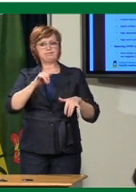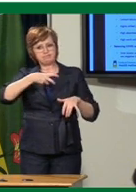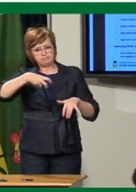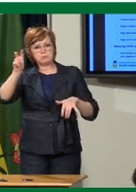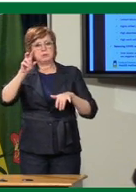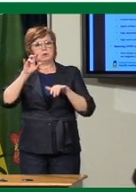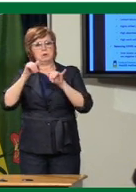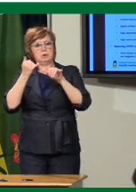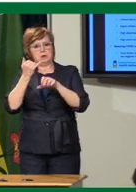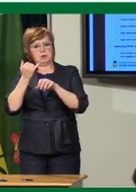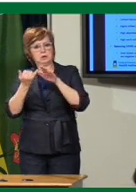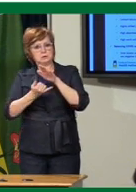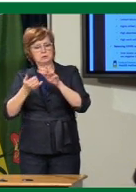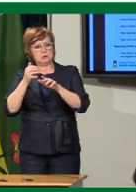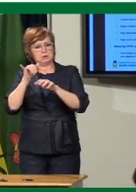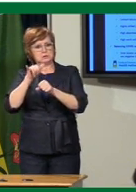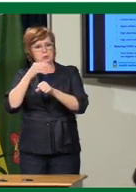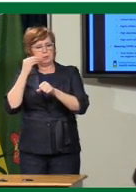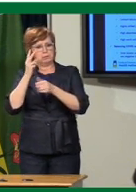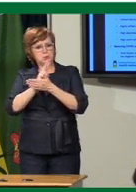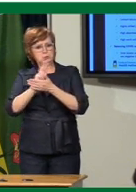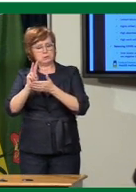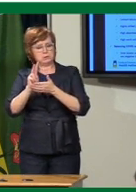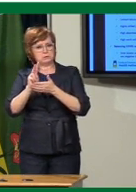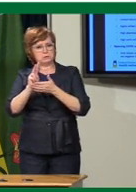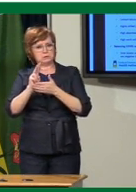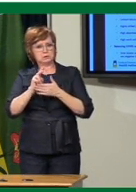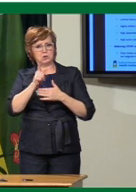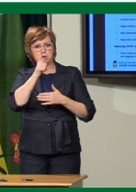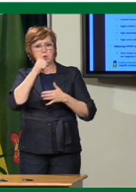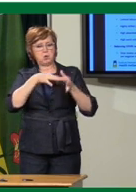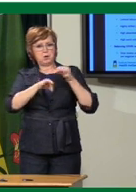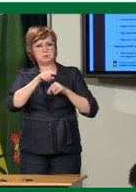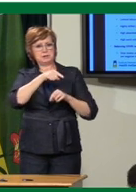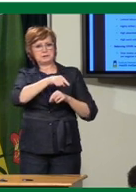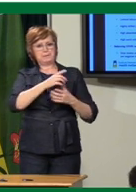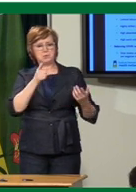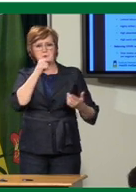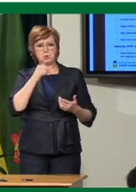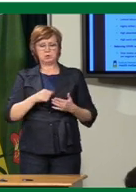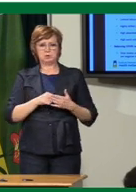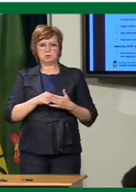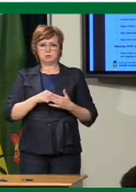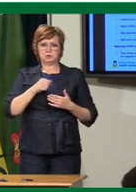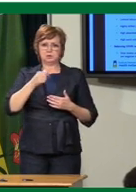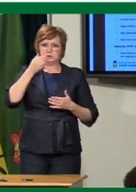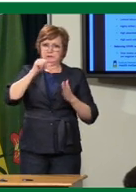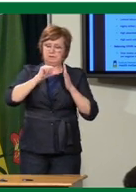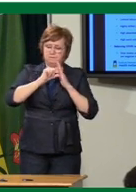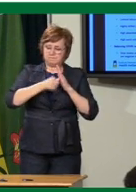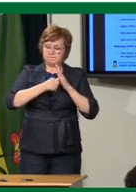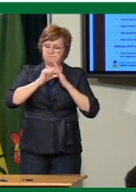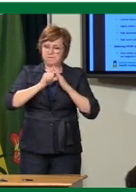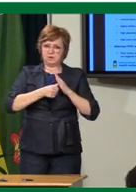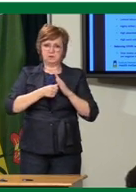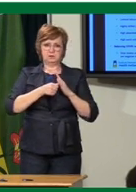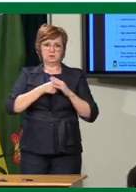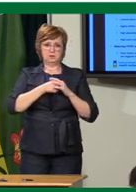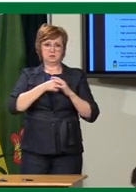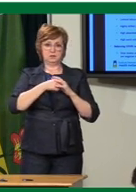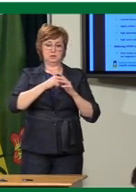need to miss work. And so this, I can't overemphasize this in its importance. It's not just the positive cases